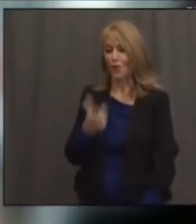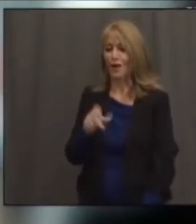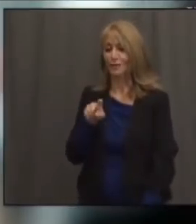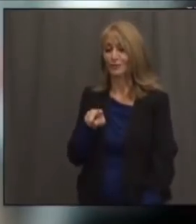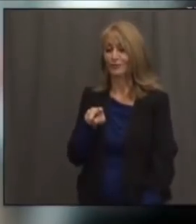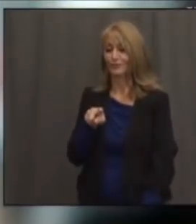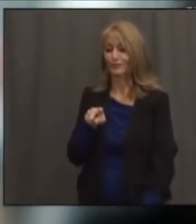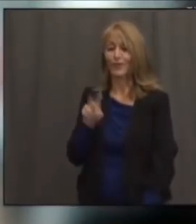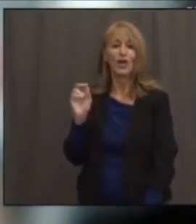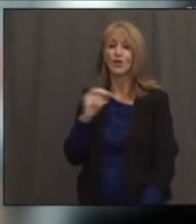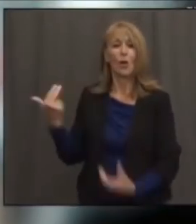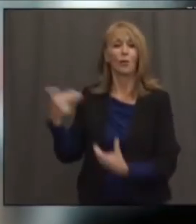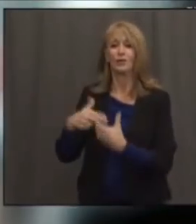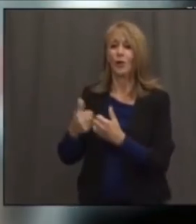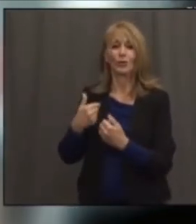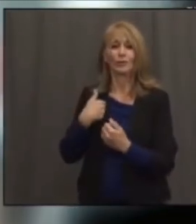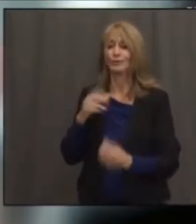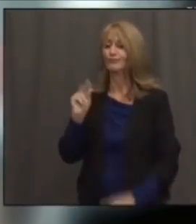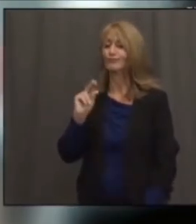myself. No one wanted to watch it with me.